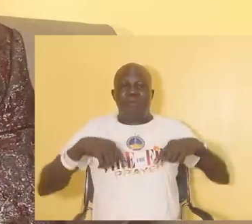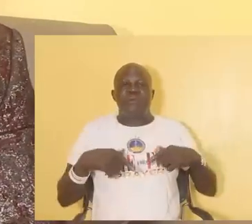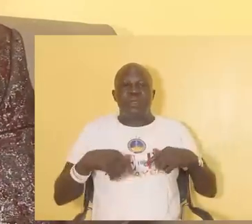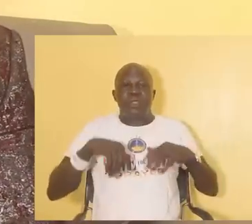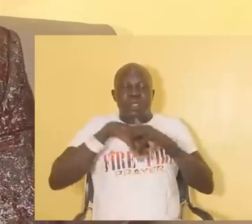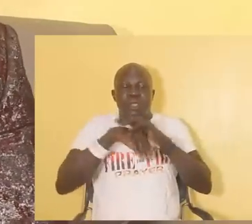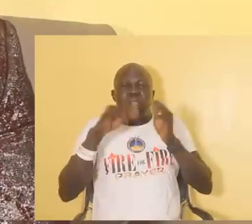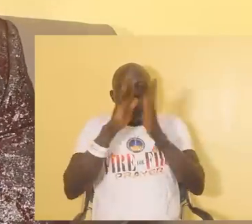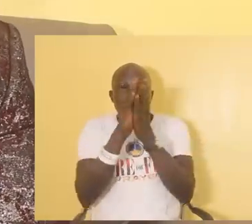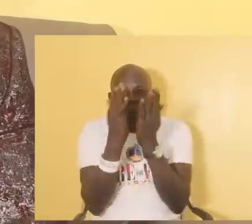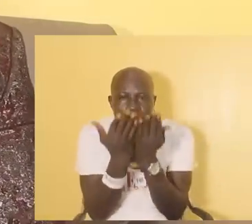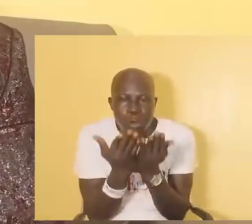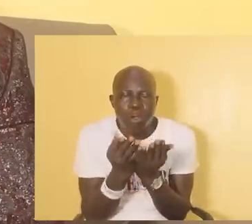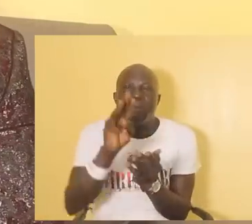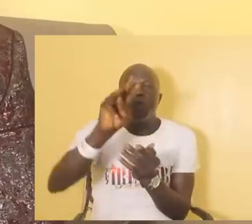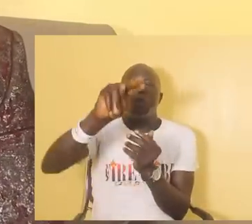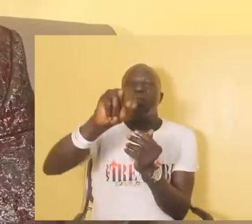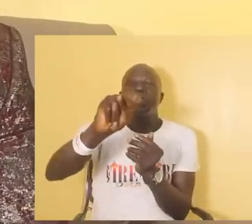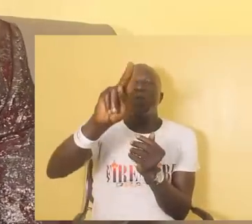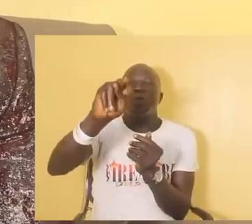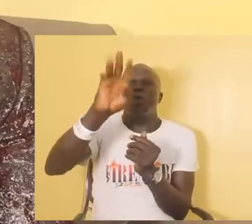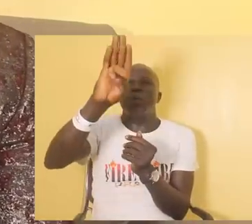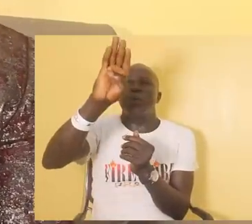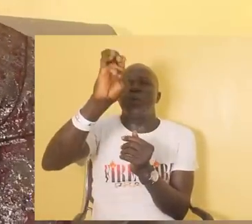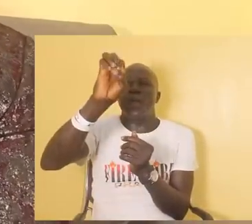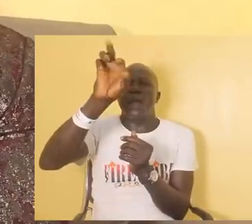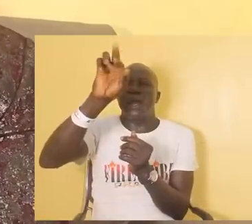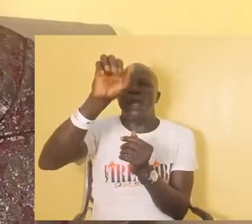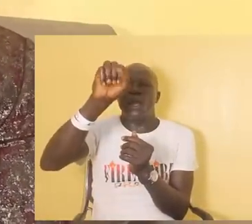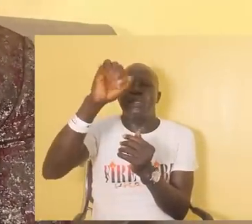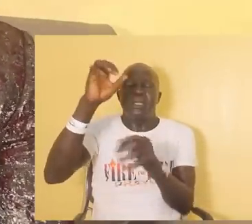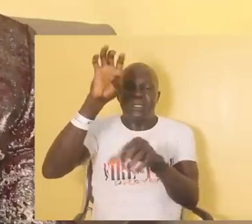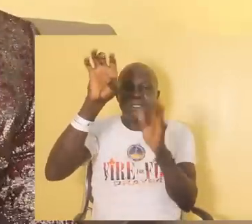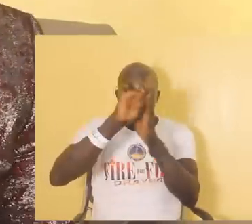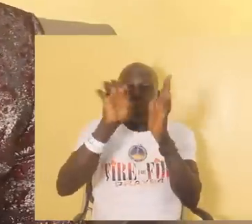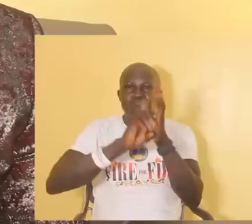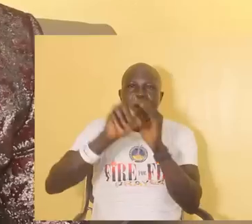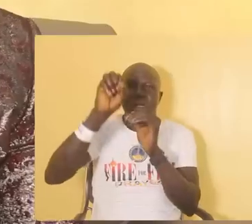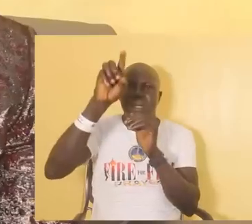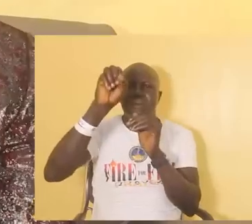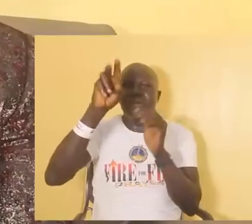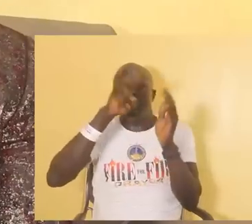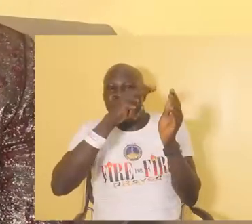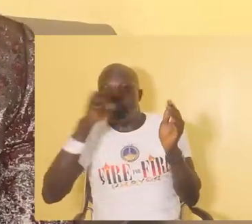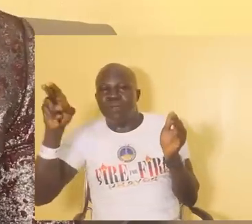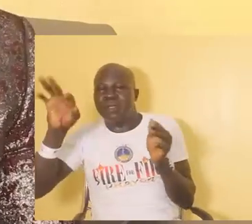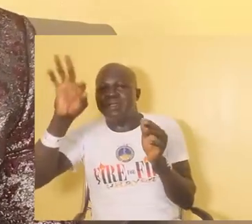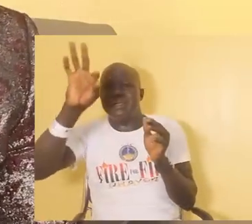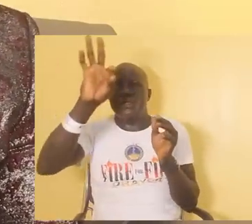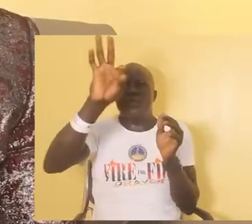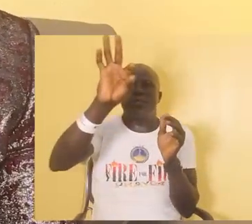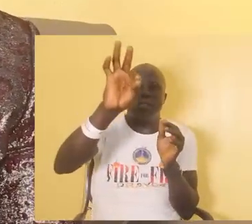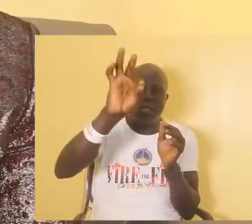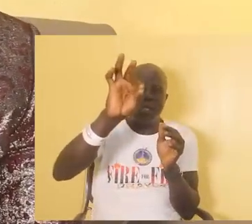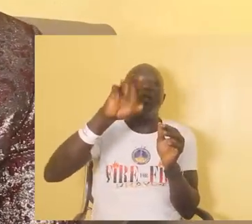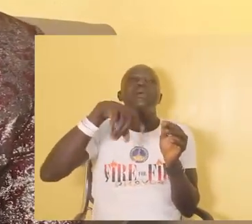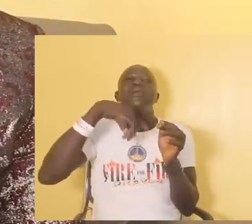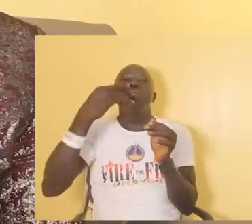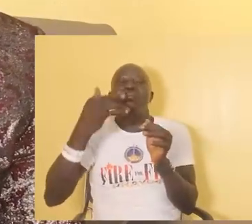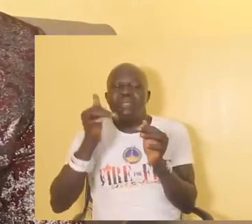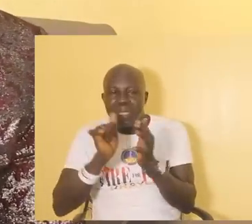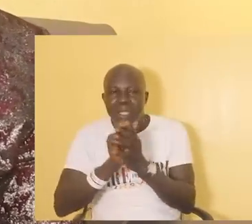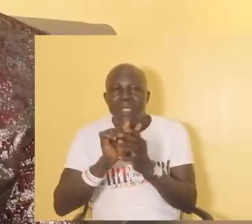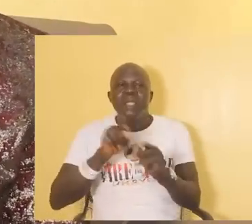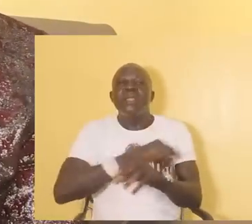Iwe numeri. The book of numbers. Ni ori kokala. Chapter 11. Ni ese ikesan re. Verse 9. O si wi pe. And say. Never see